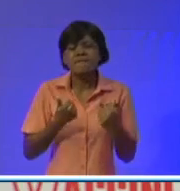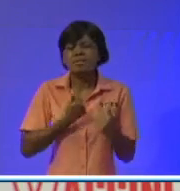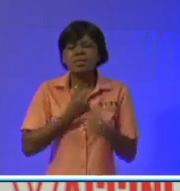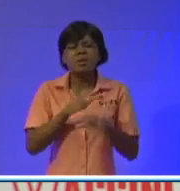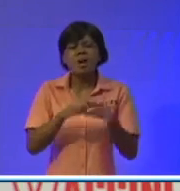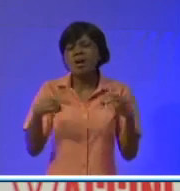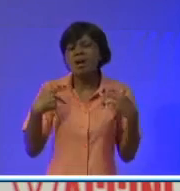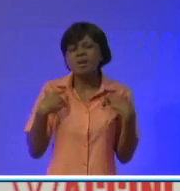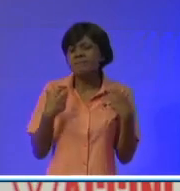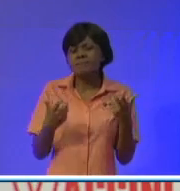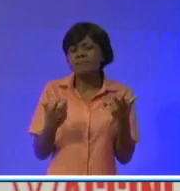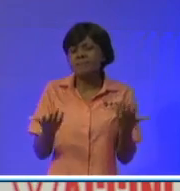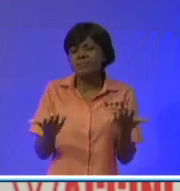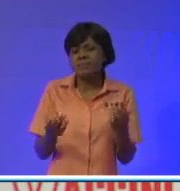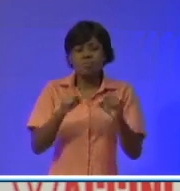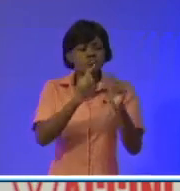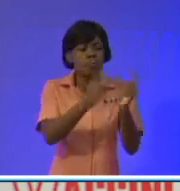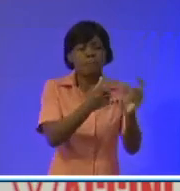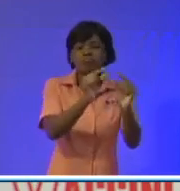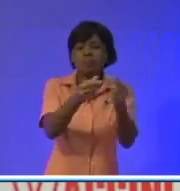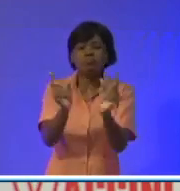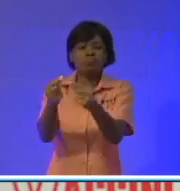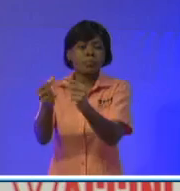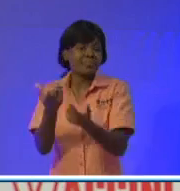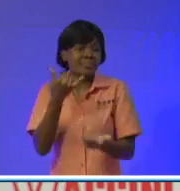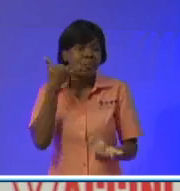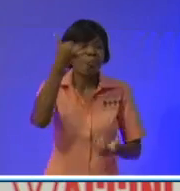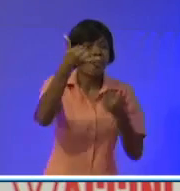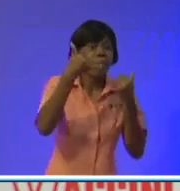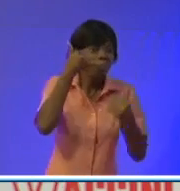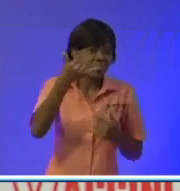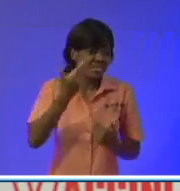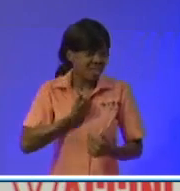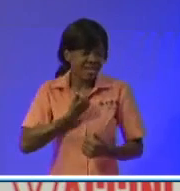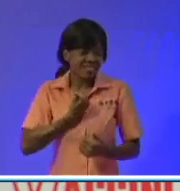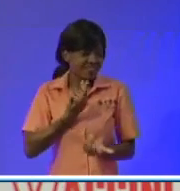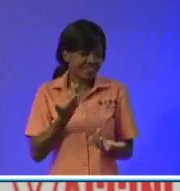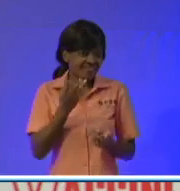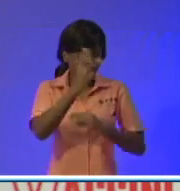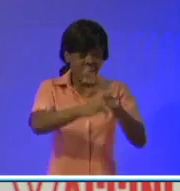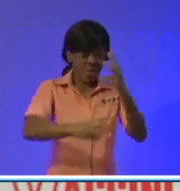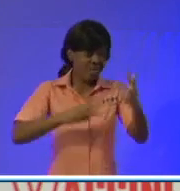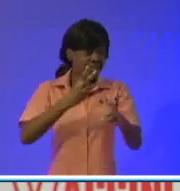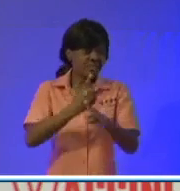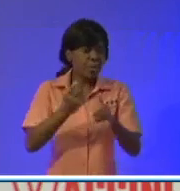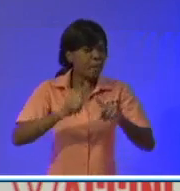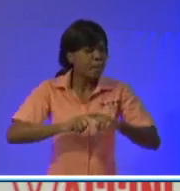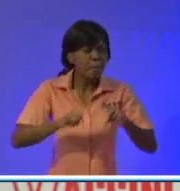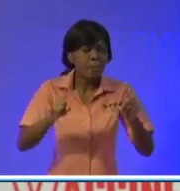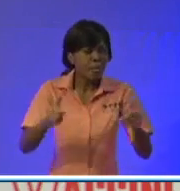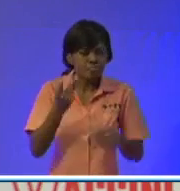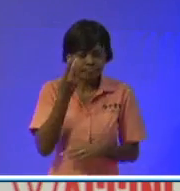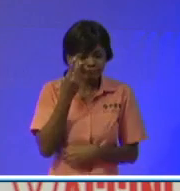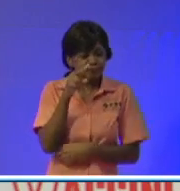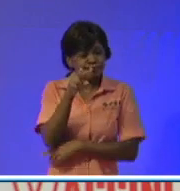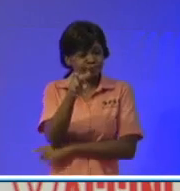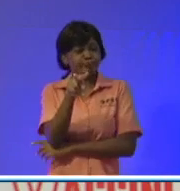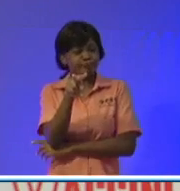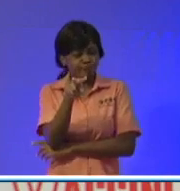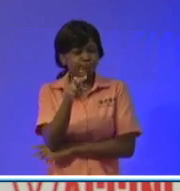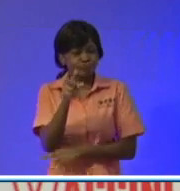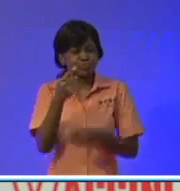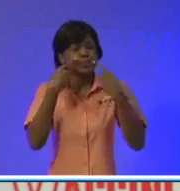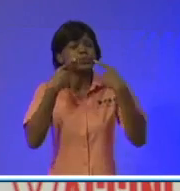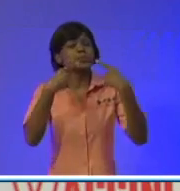and epidemiologists who I speak to. The current narrative is one that